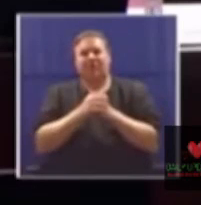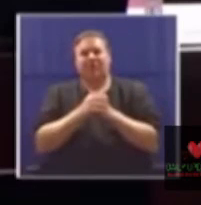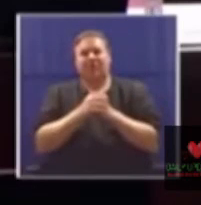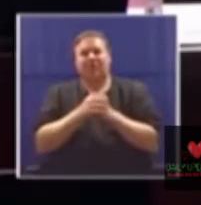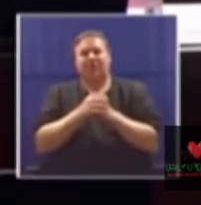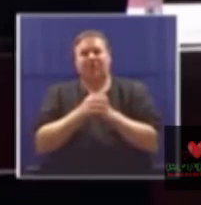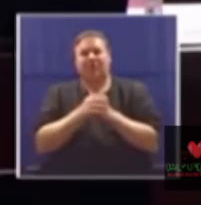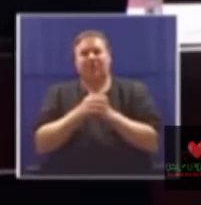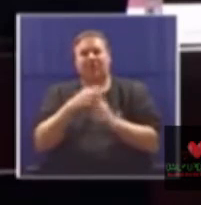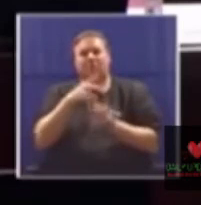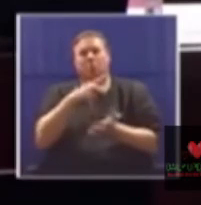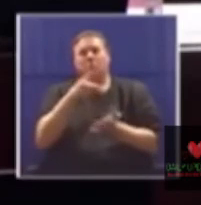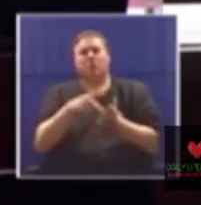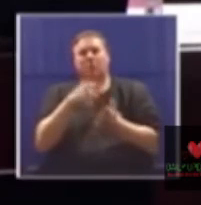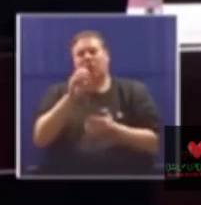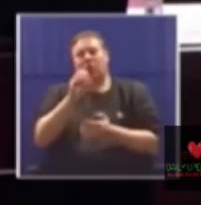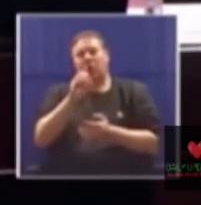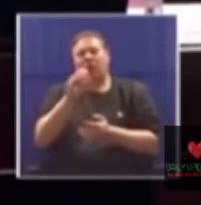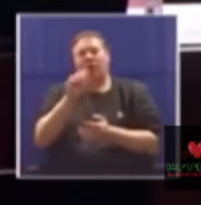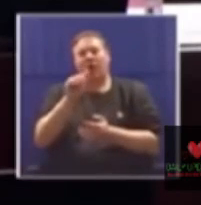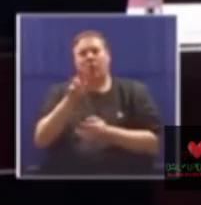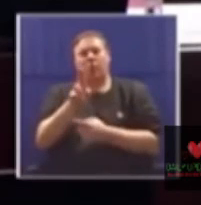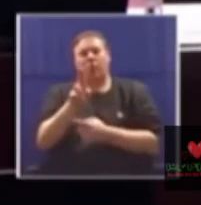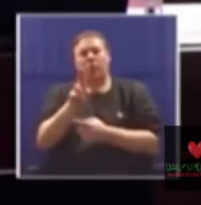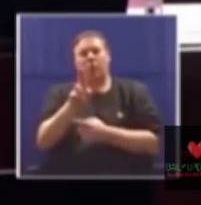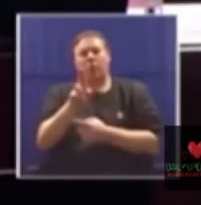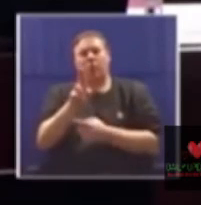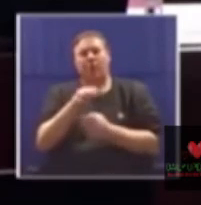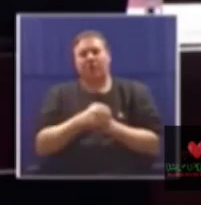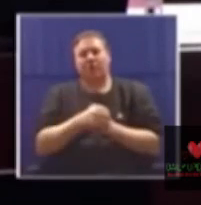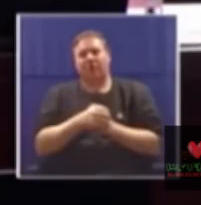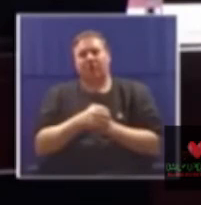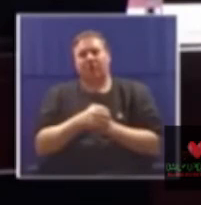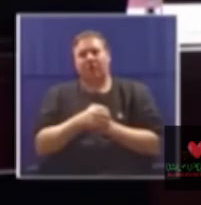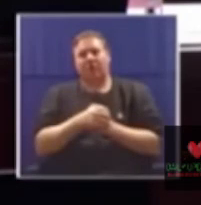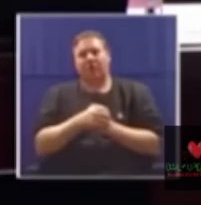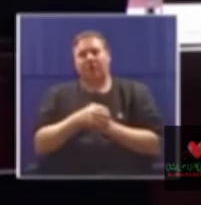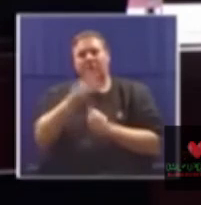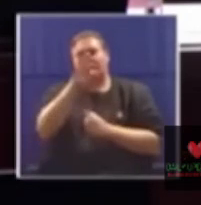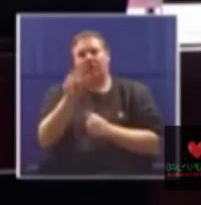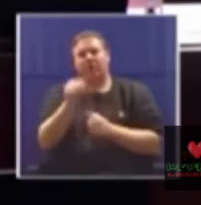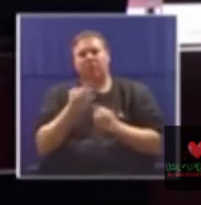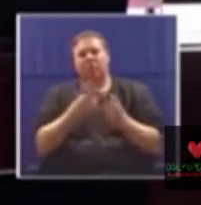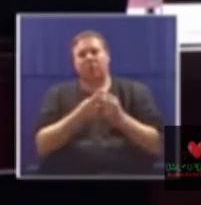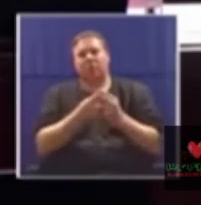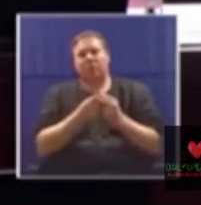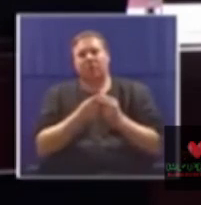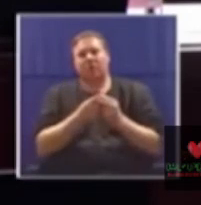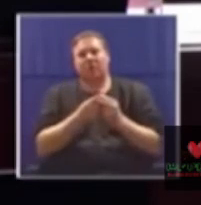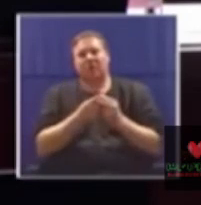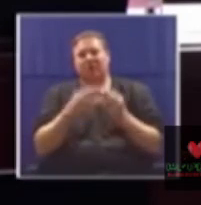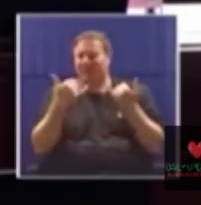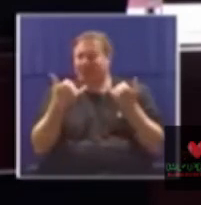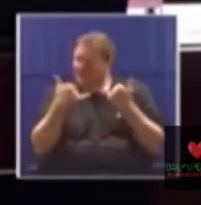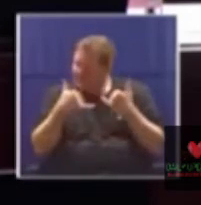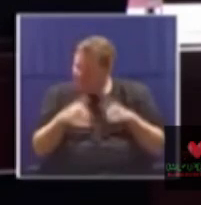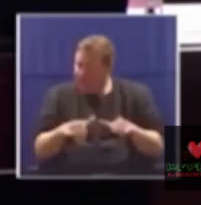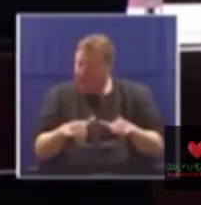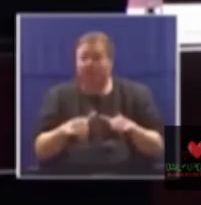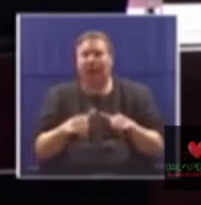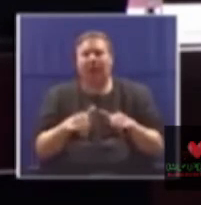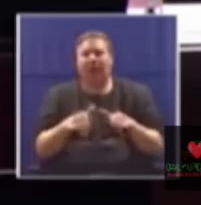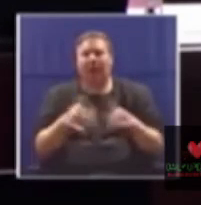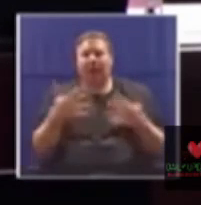founding principles of the OAU and the African Union. We still should purposefully